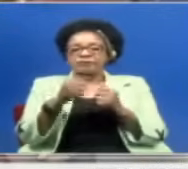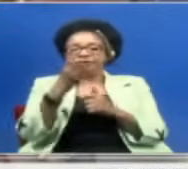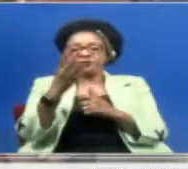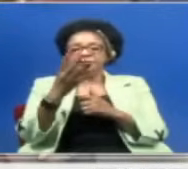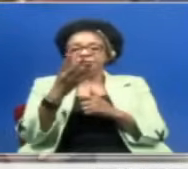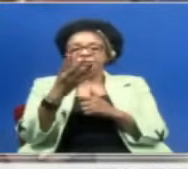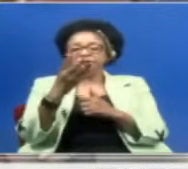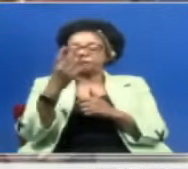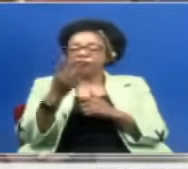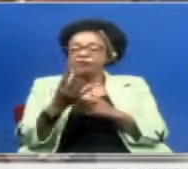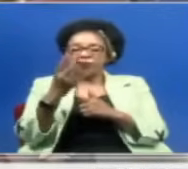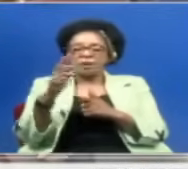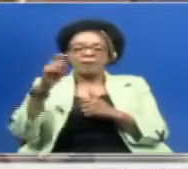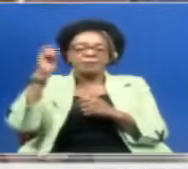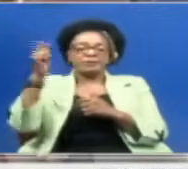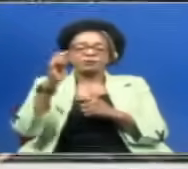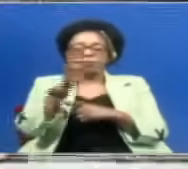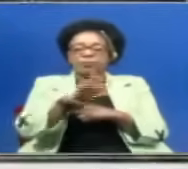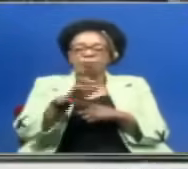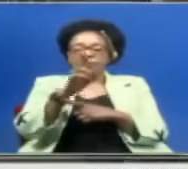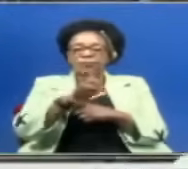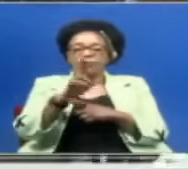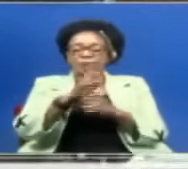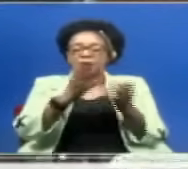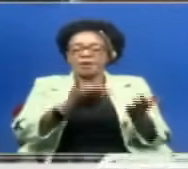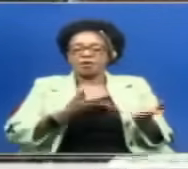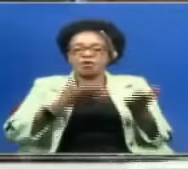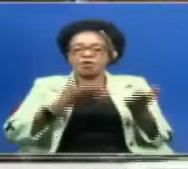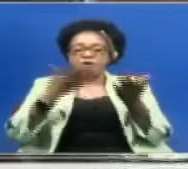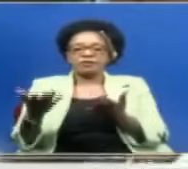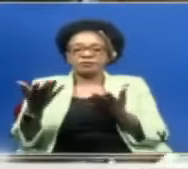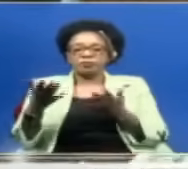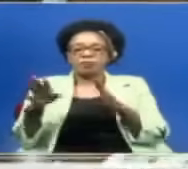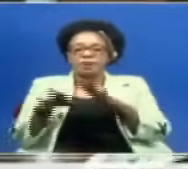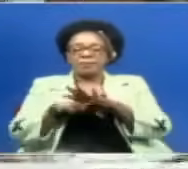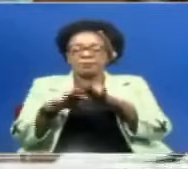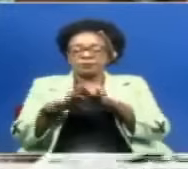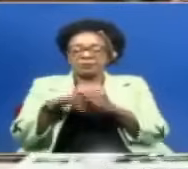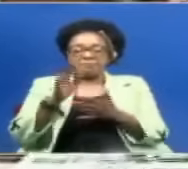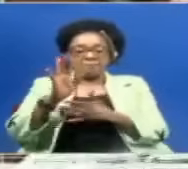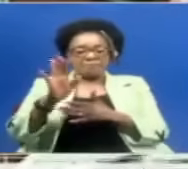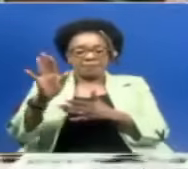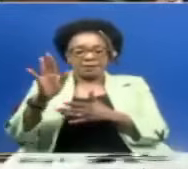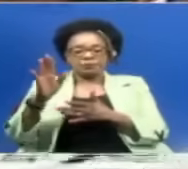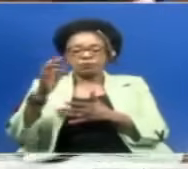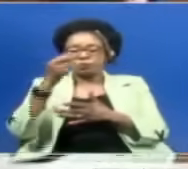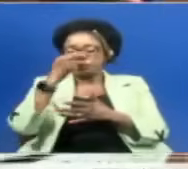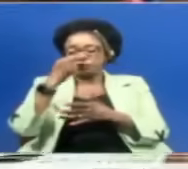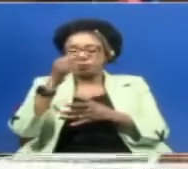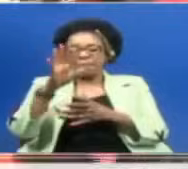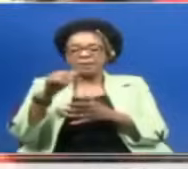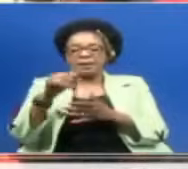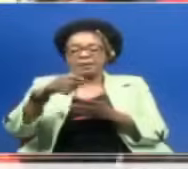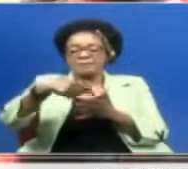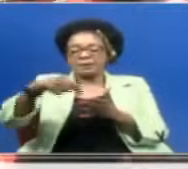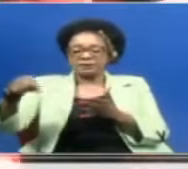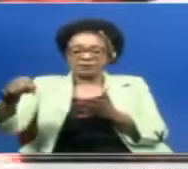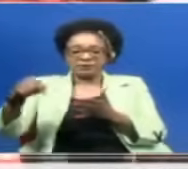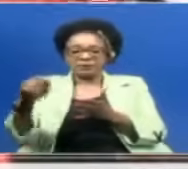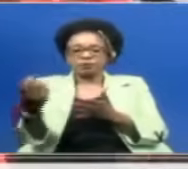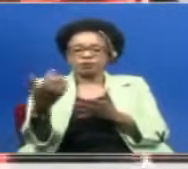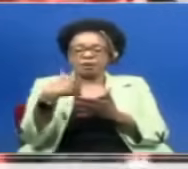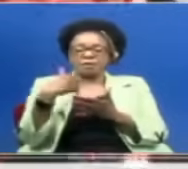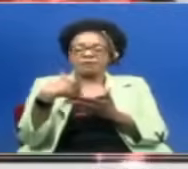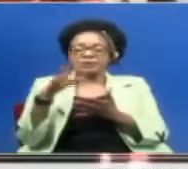president, Uhuru Kenyatta, handed over power to his then deputy William Ruto by appending his signature to a decree.